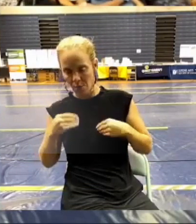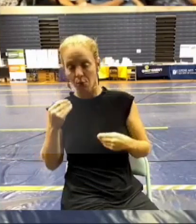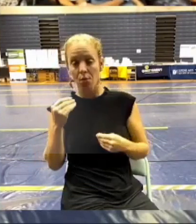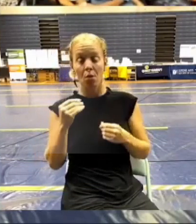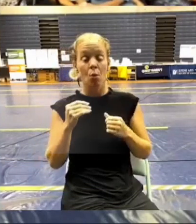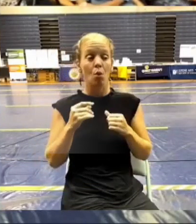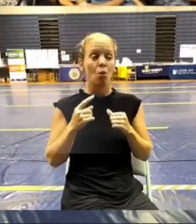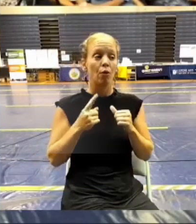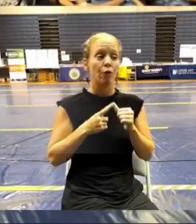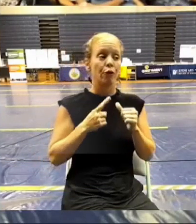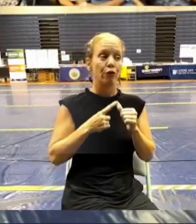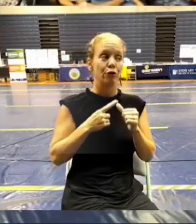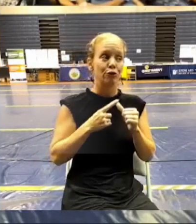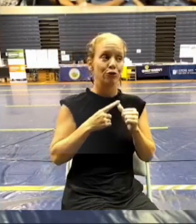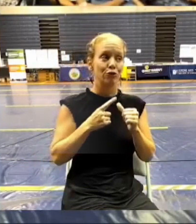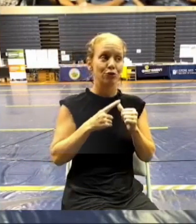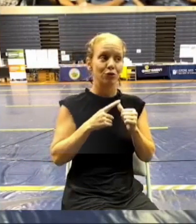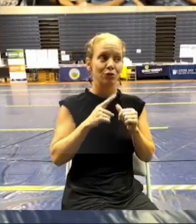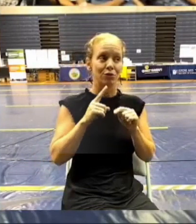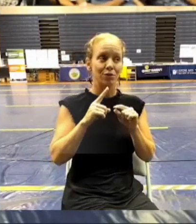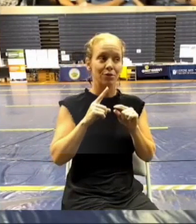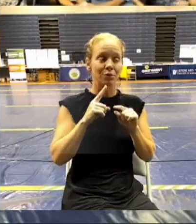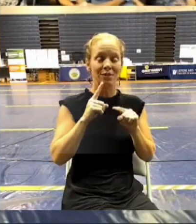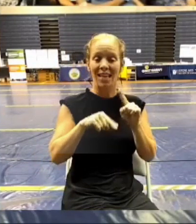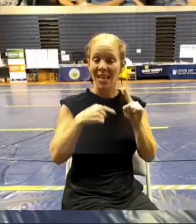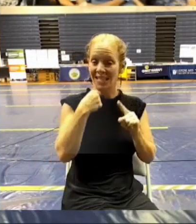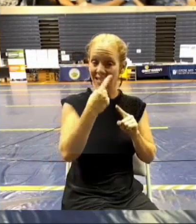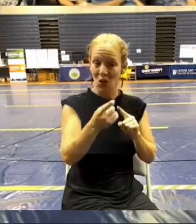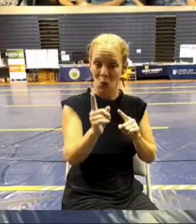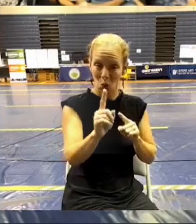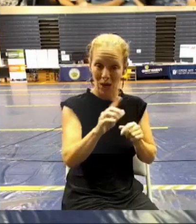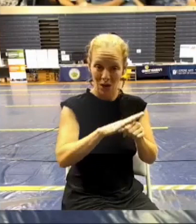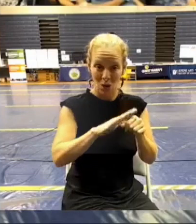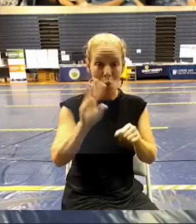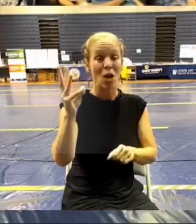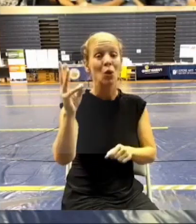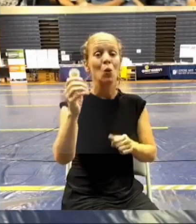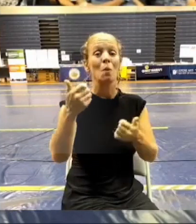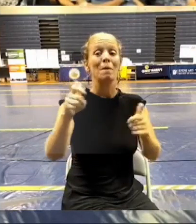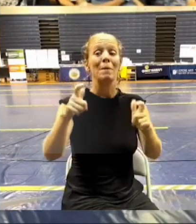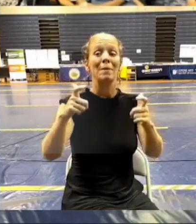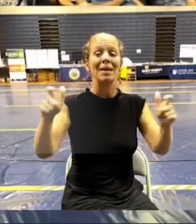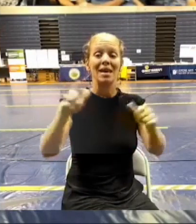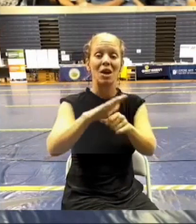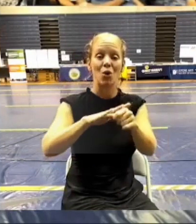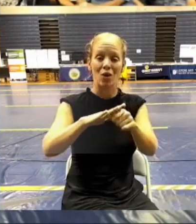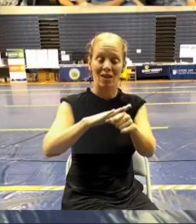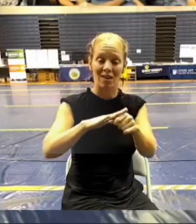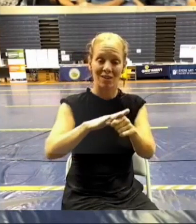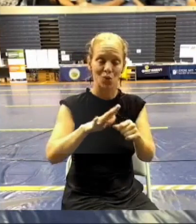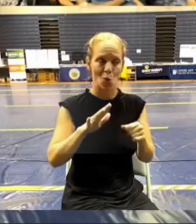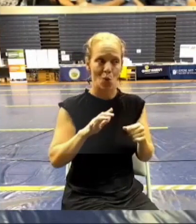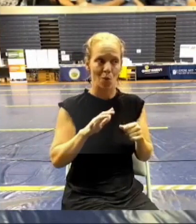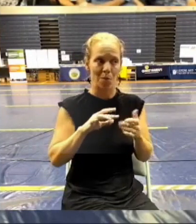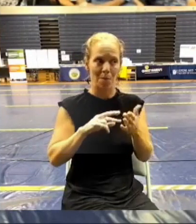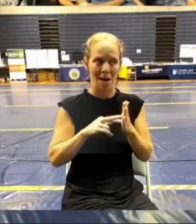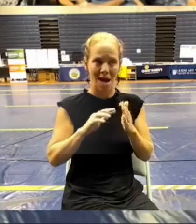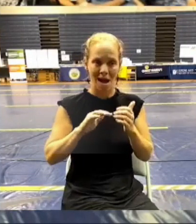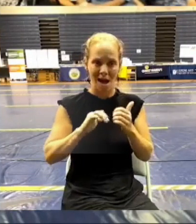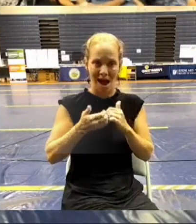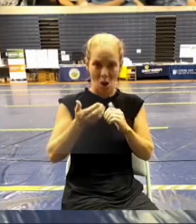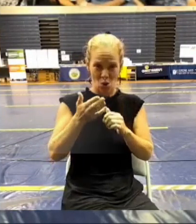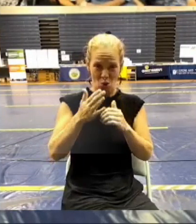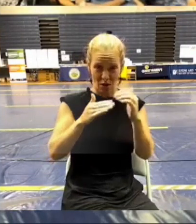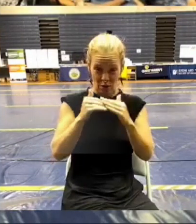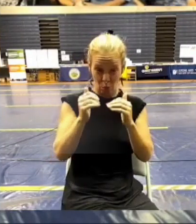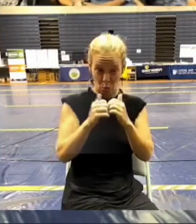one, you don't know, they cannot tell you where it is, they only tell you on general area. Wailuku is a big area. So how you be